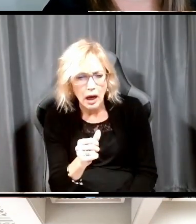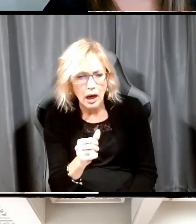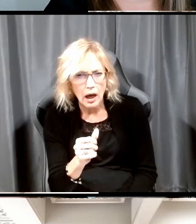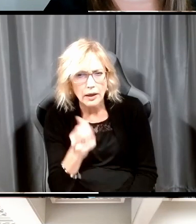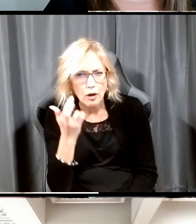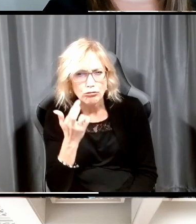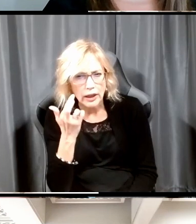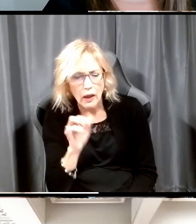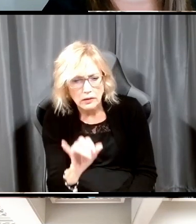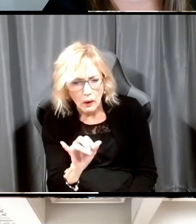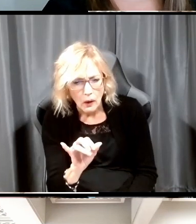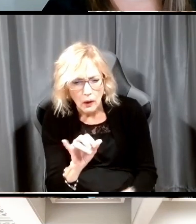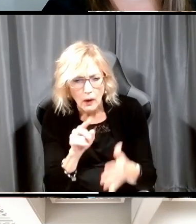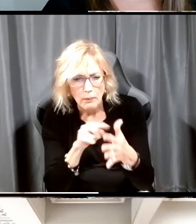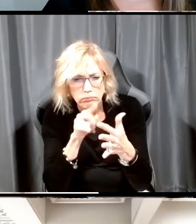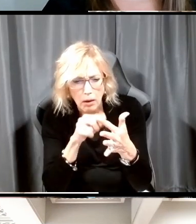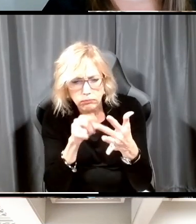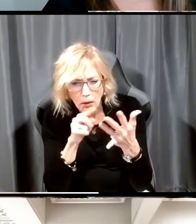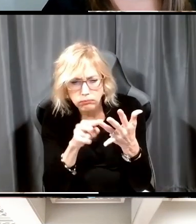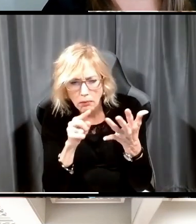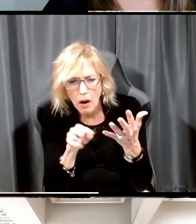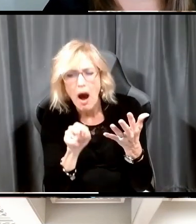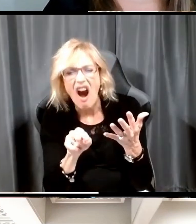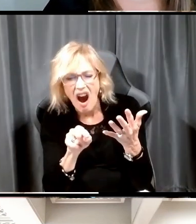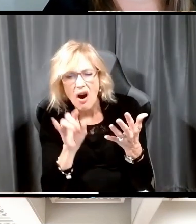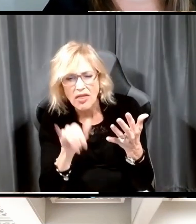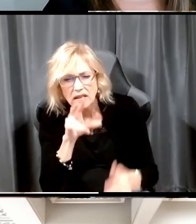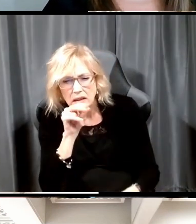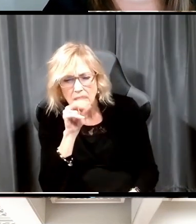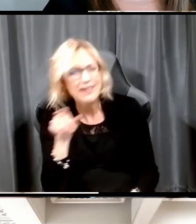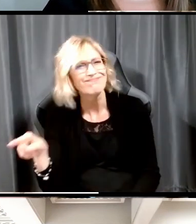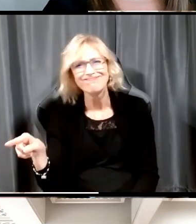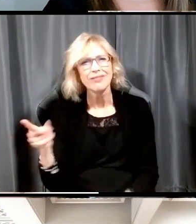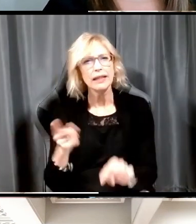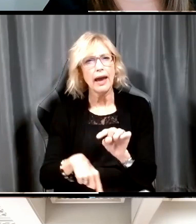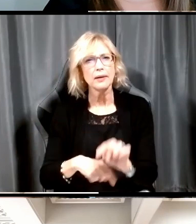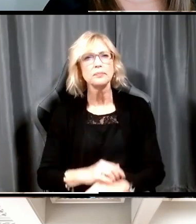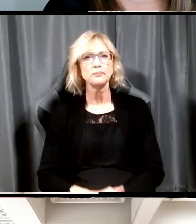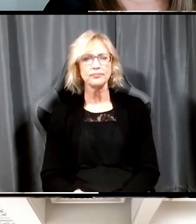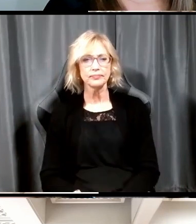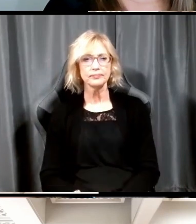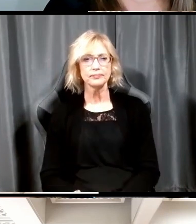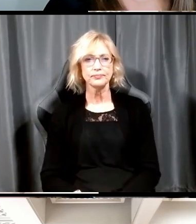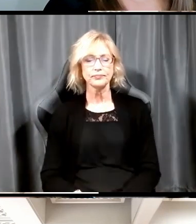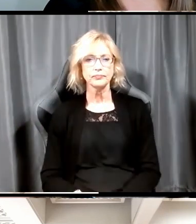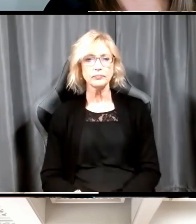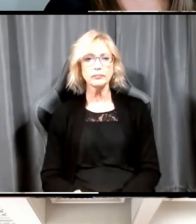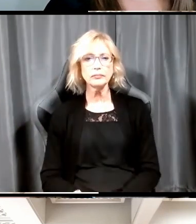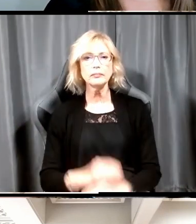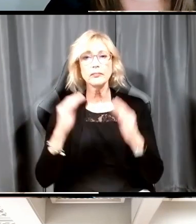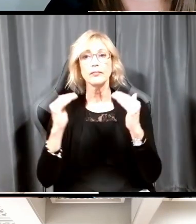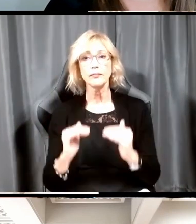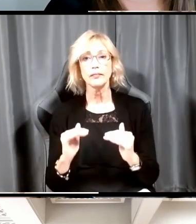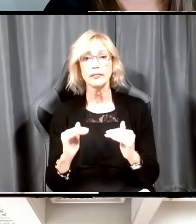to whole together in order to make out a duck when they look at it. The next